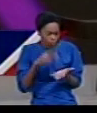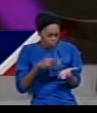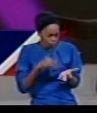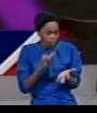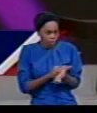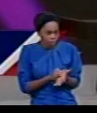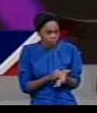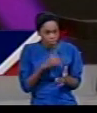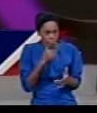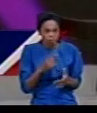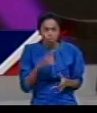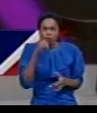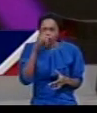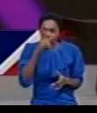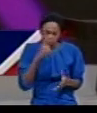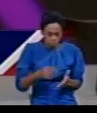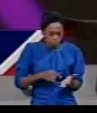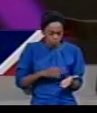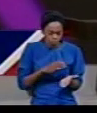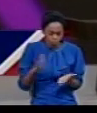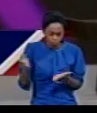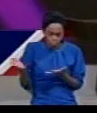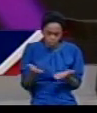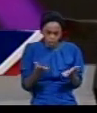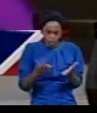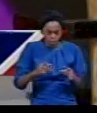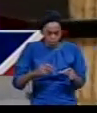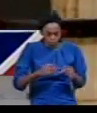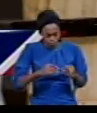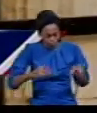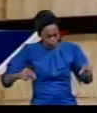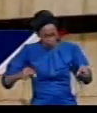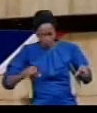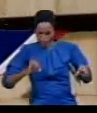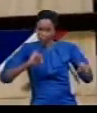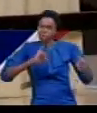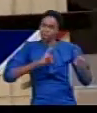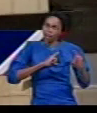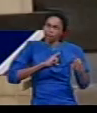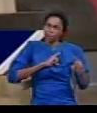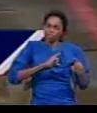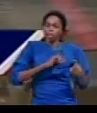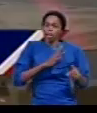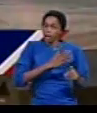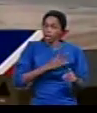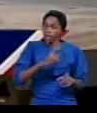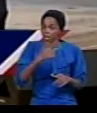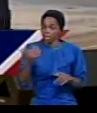you emphasize the I. Whatever is happening around you, you say